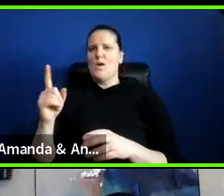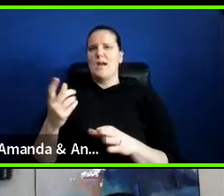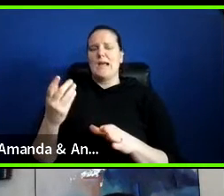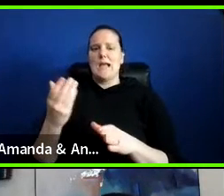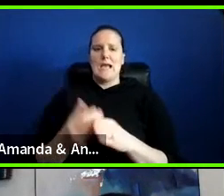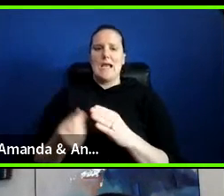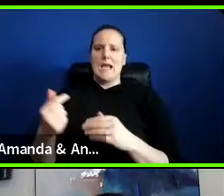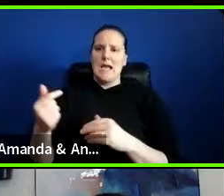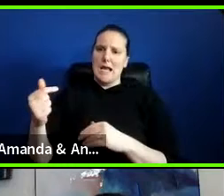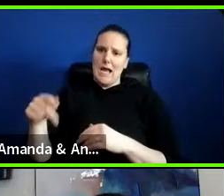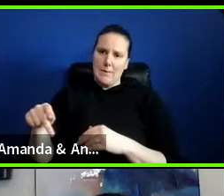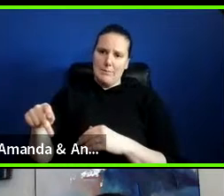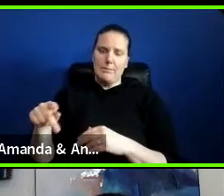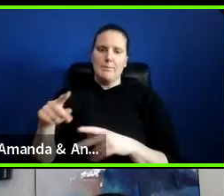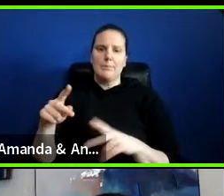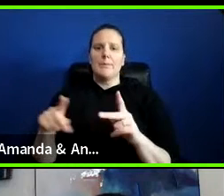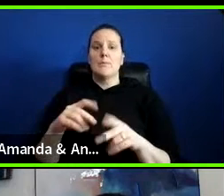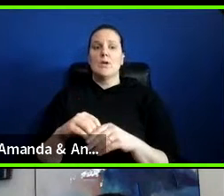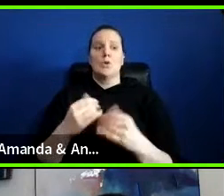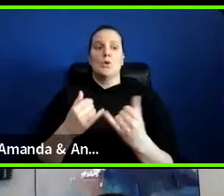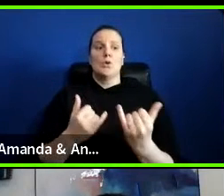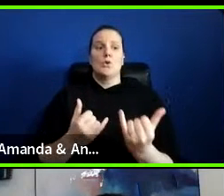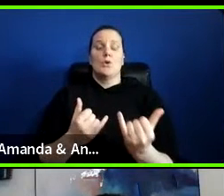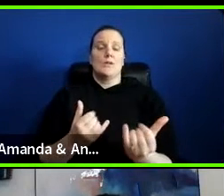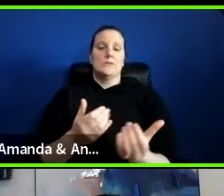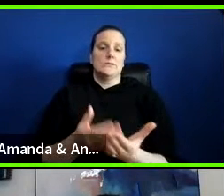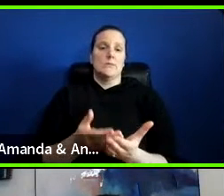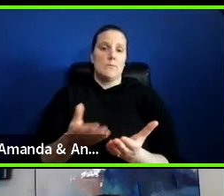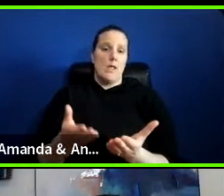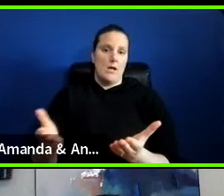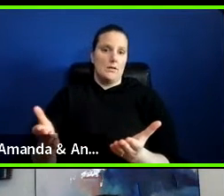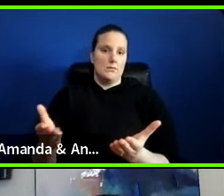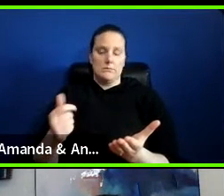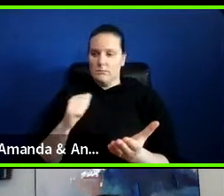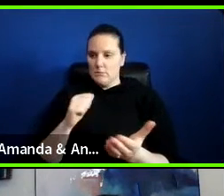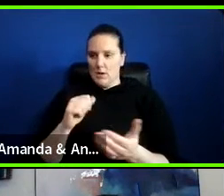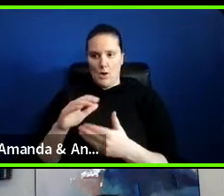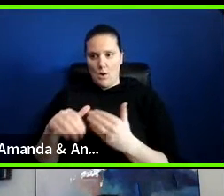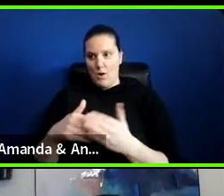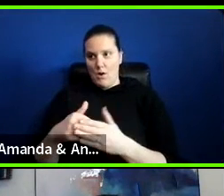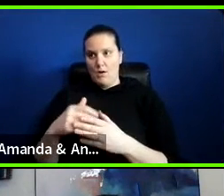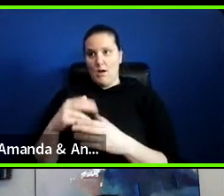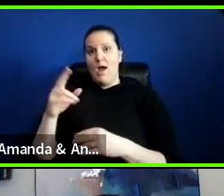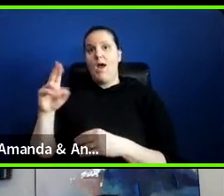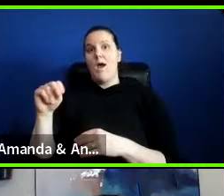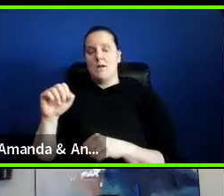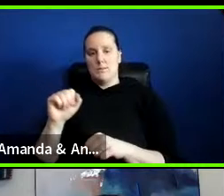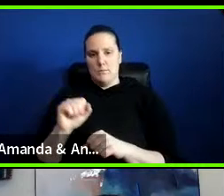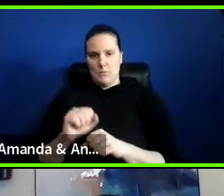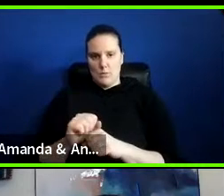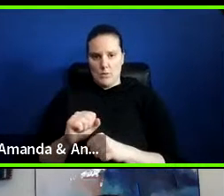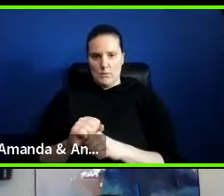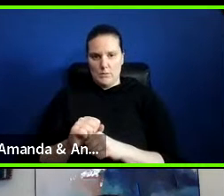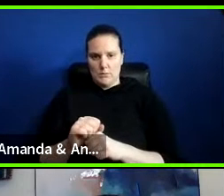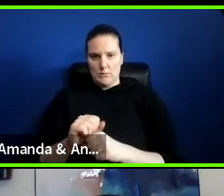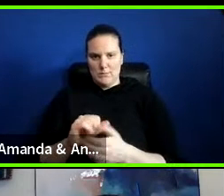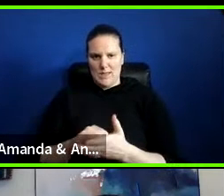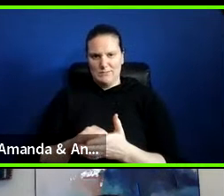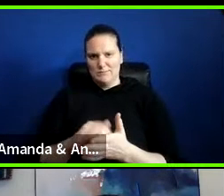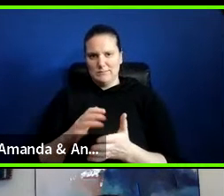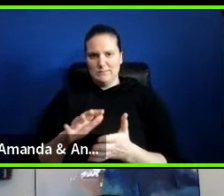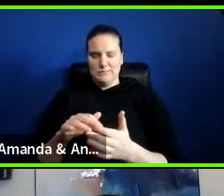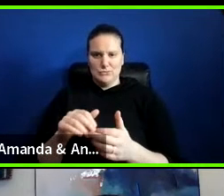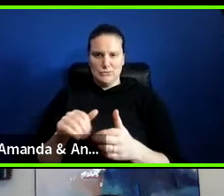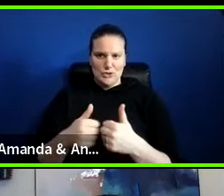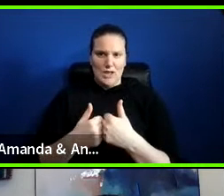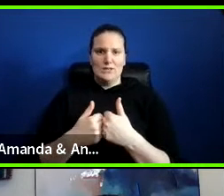know that also the people who are in our current supply are not all unemployed. So it's sort of a challenge, if